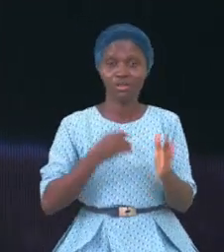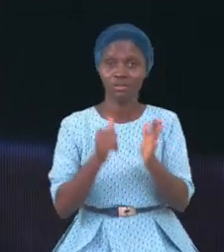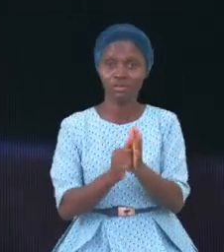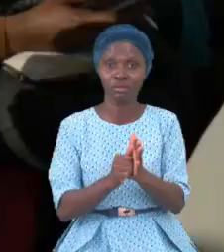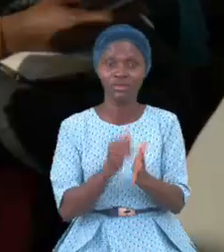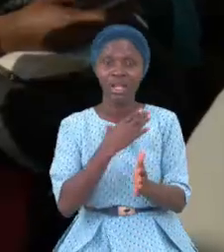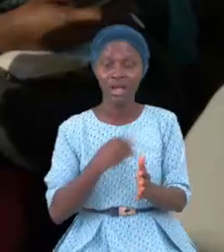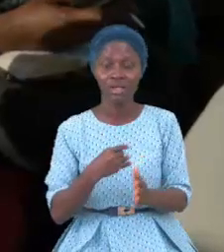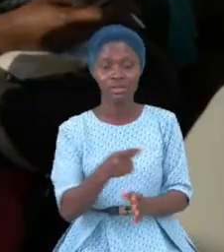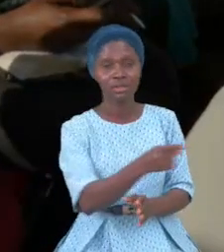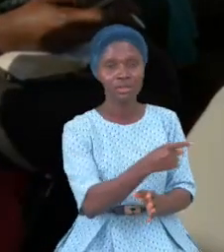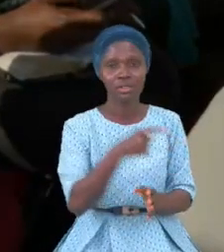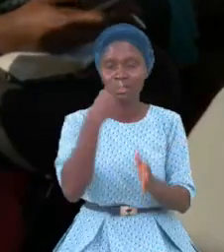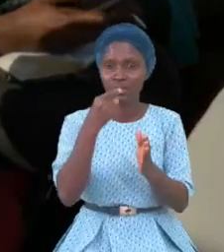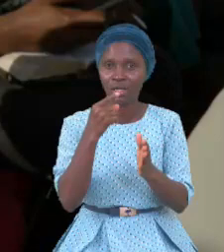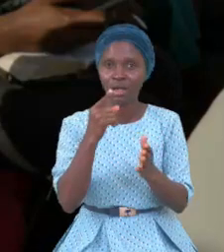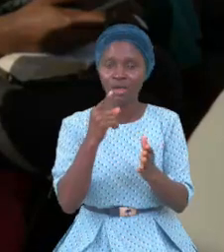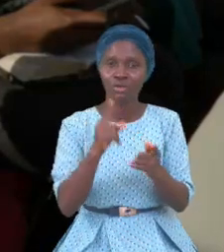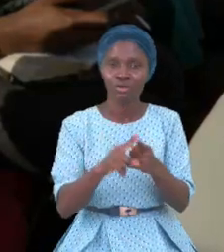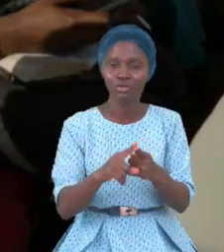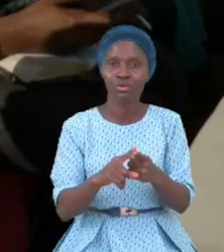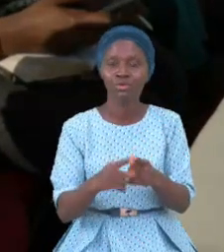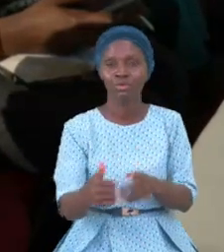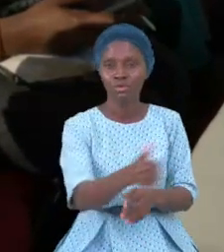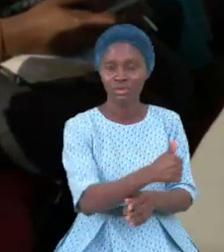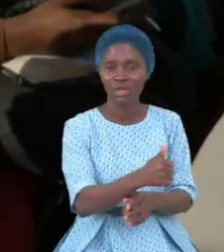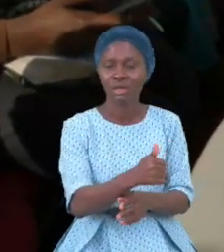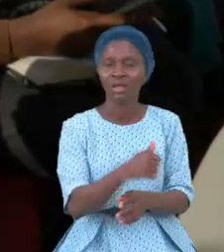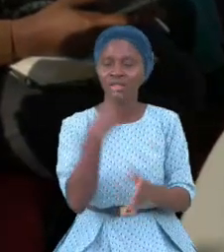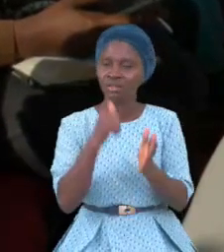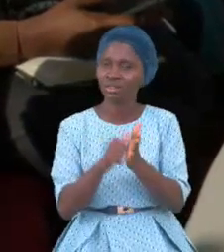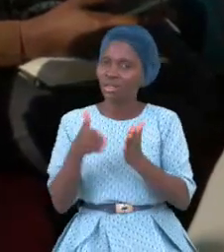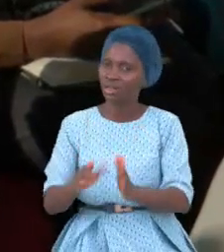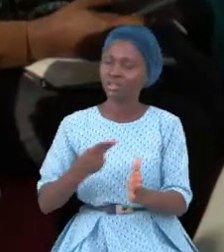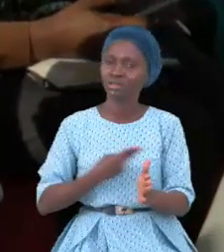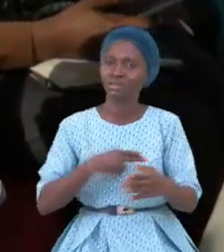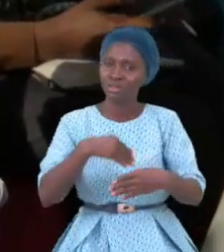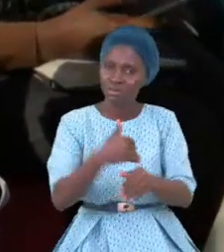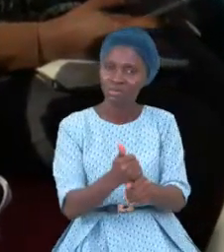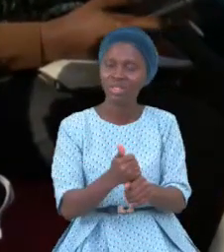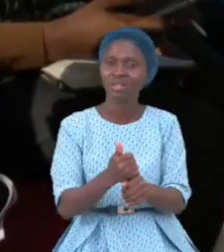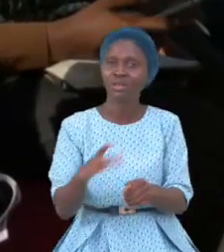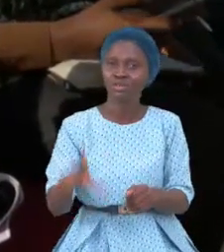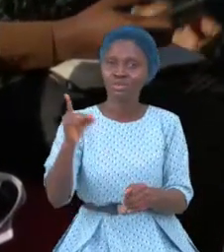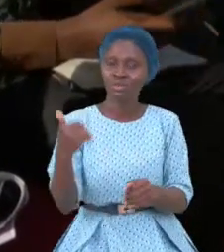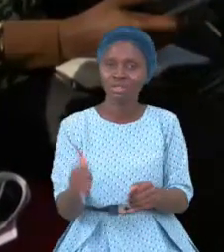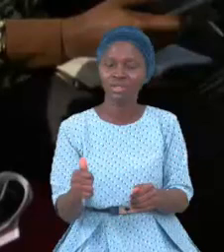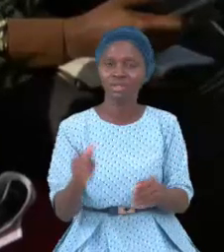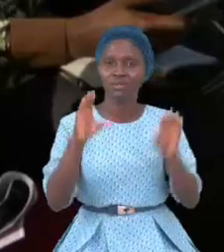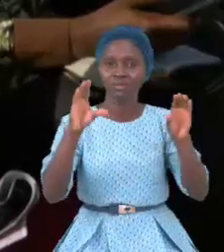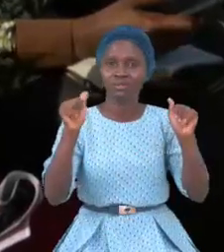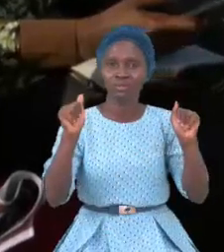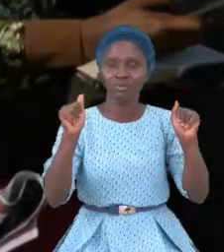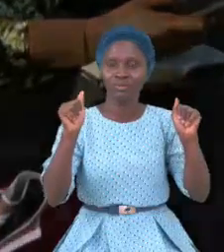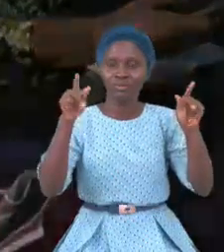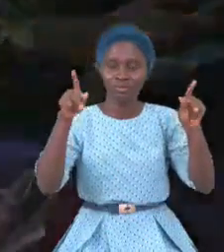said one to another, let us make a captain and let us return into